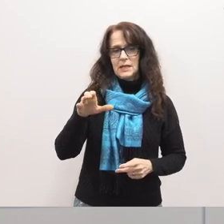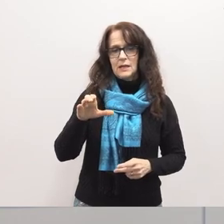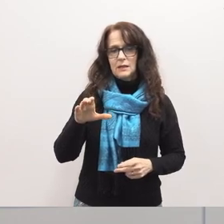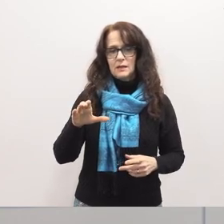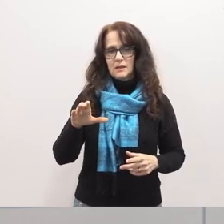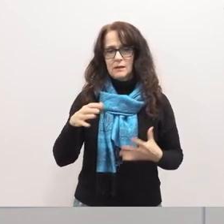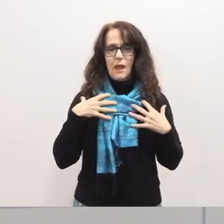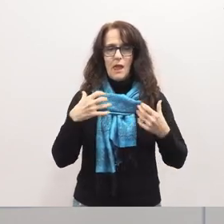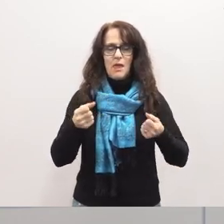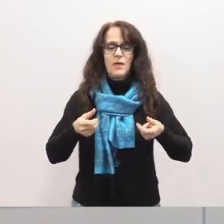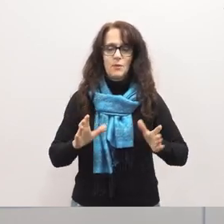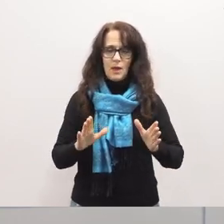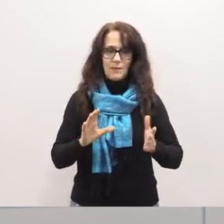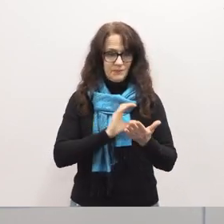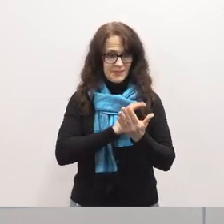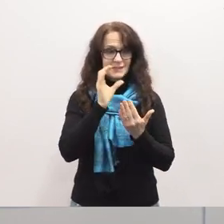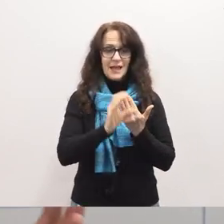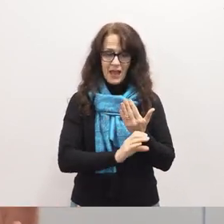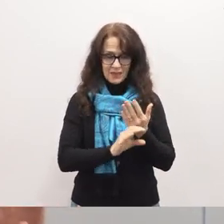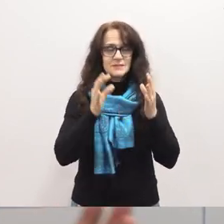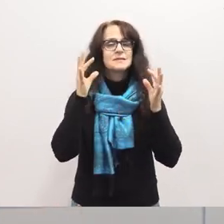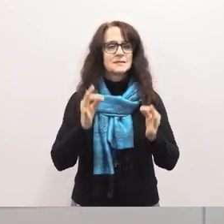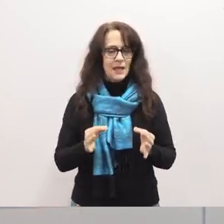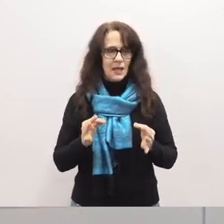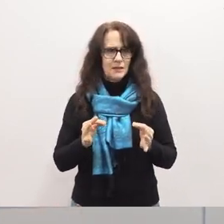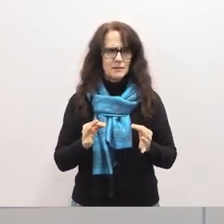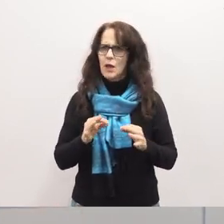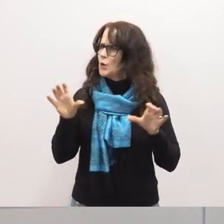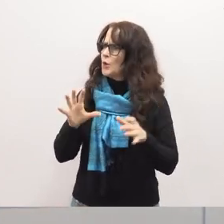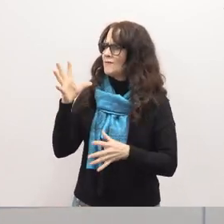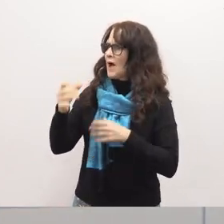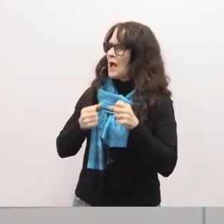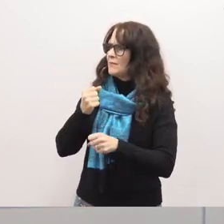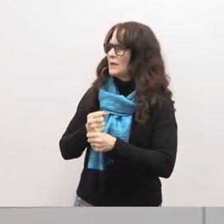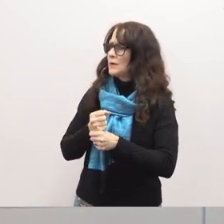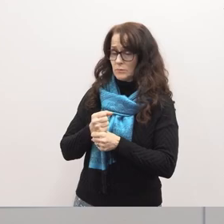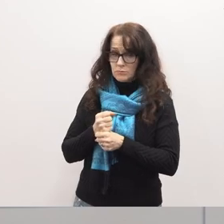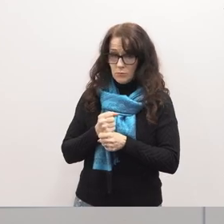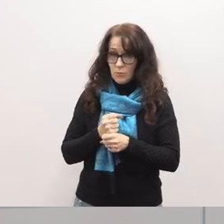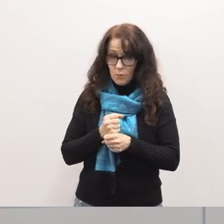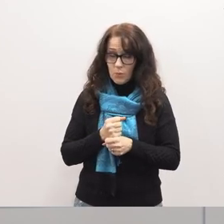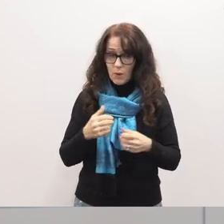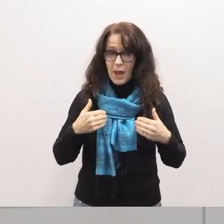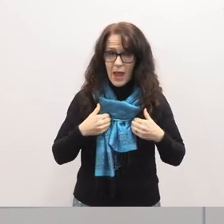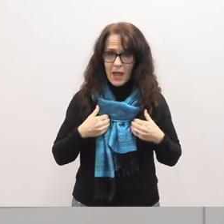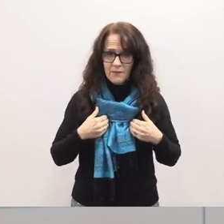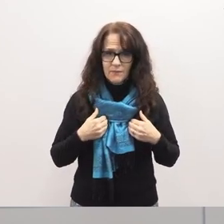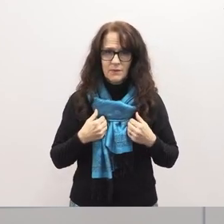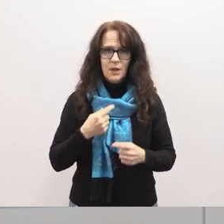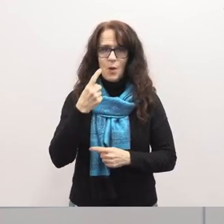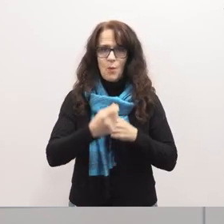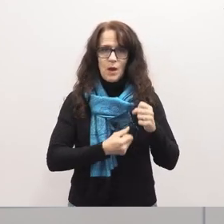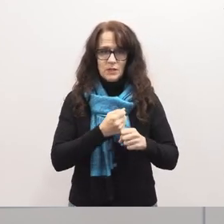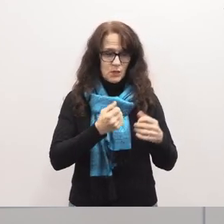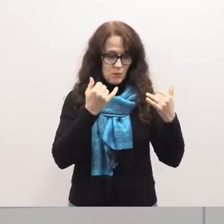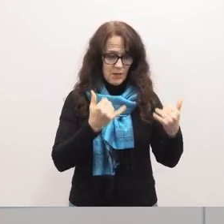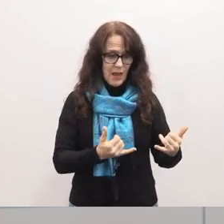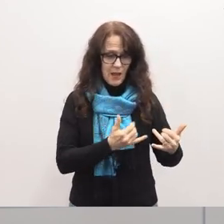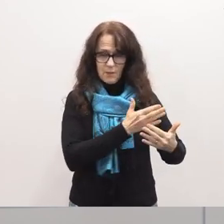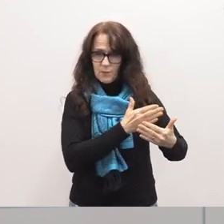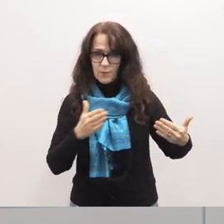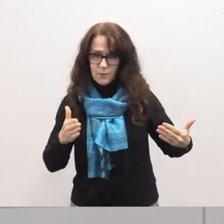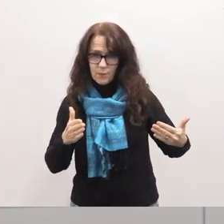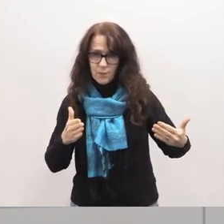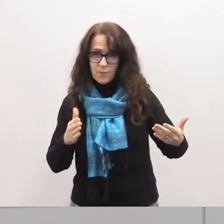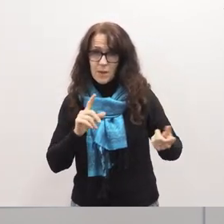this calendar's decided. We were told do a 5-year calendar. Well, we are, but we're doing it 1 year now. It may be